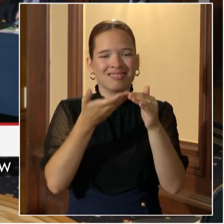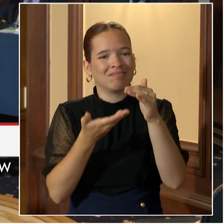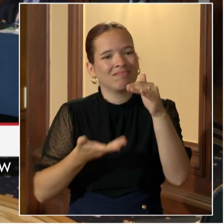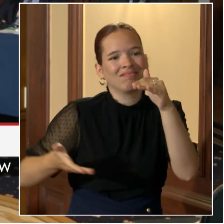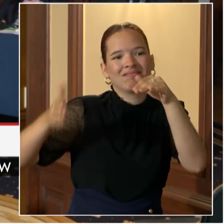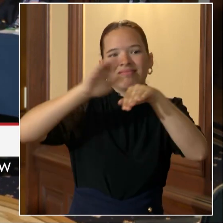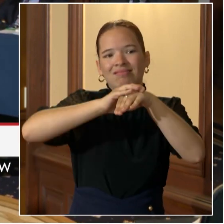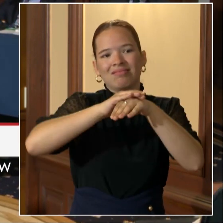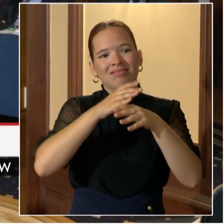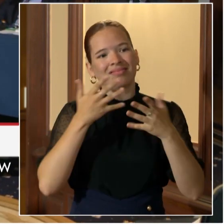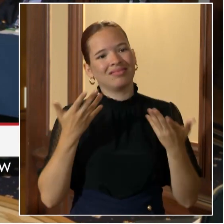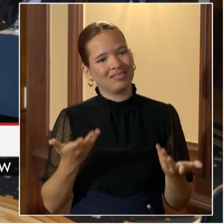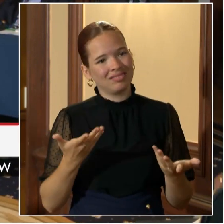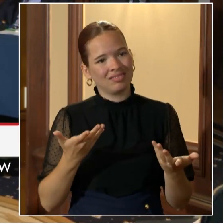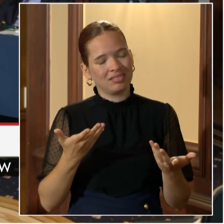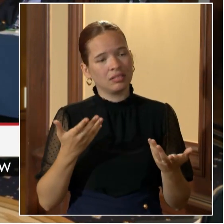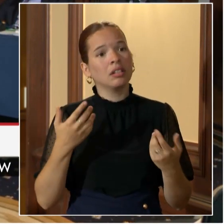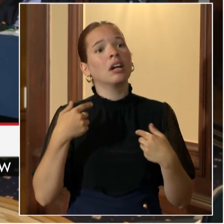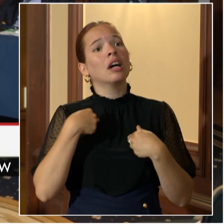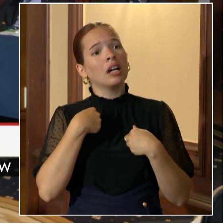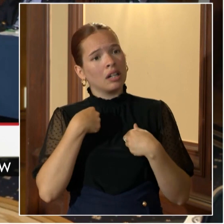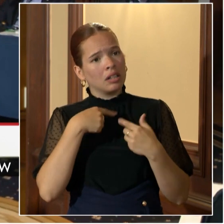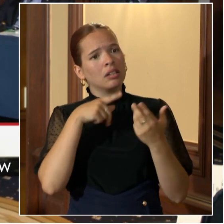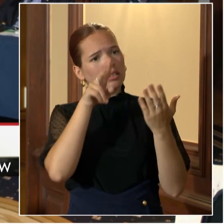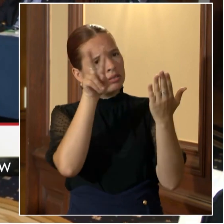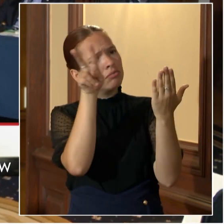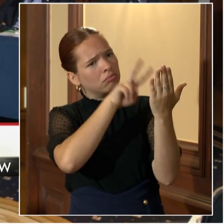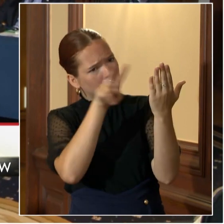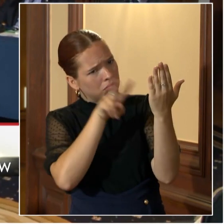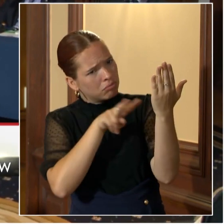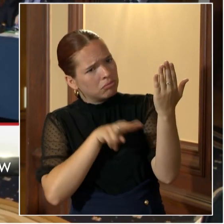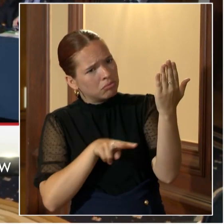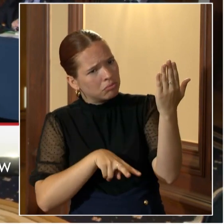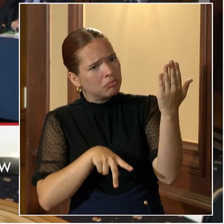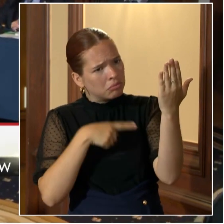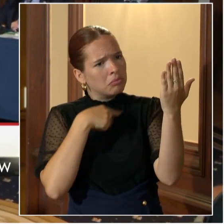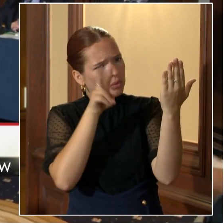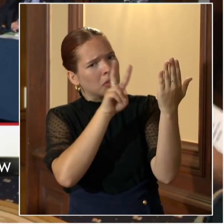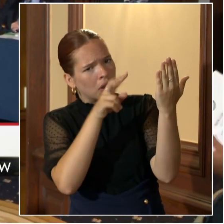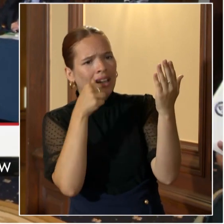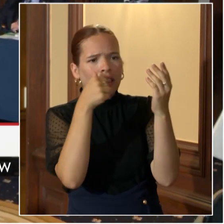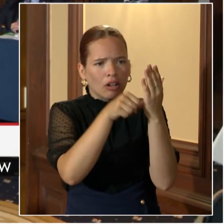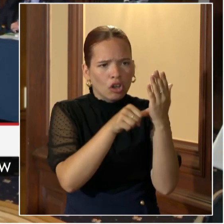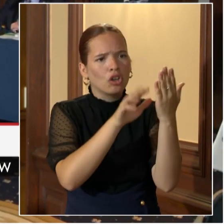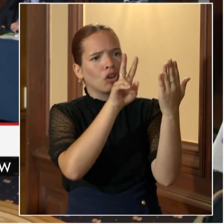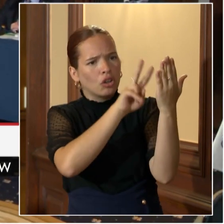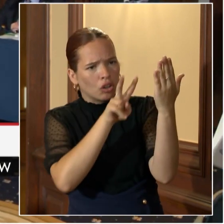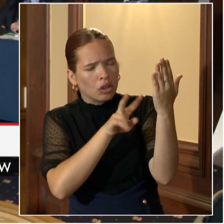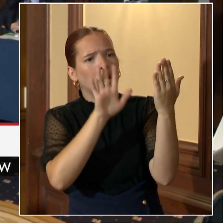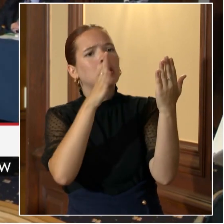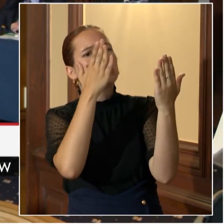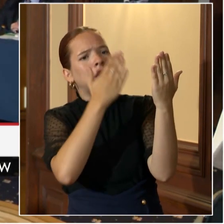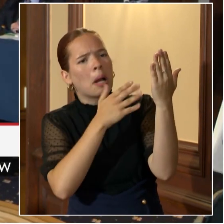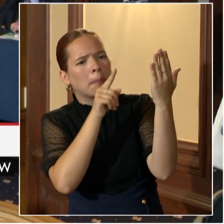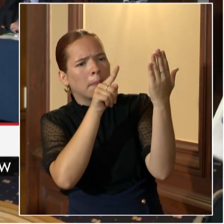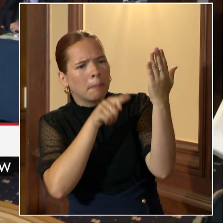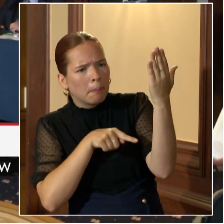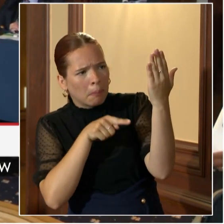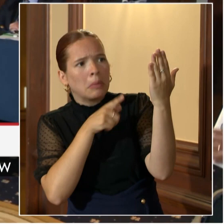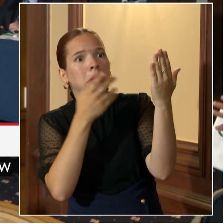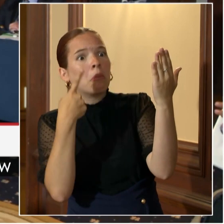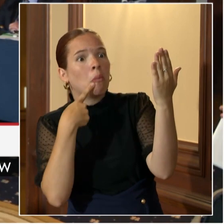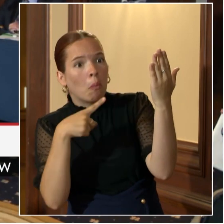some of them have, you've had some success with and getting attention and have been part of the